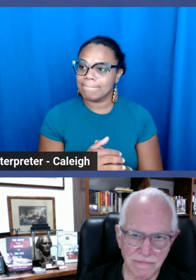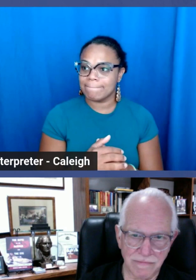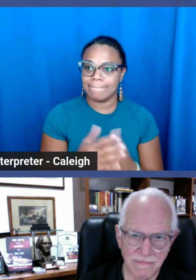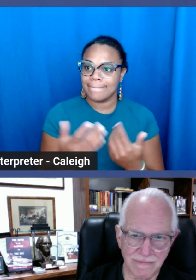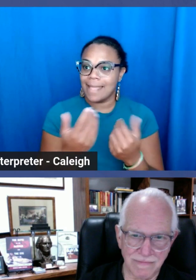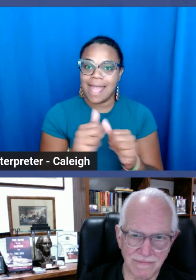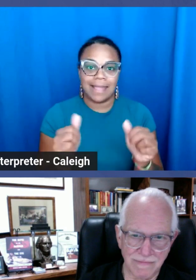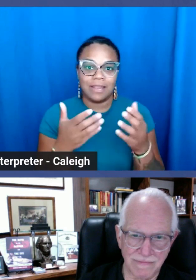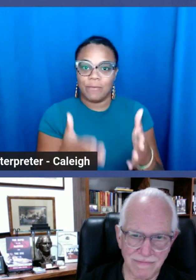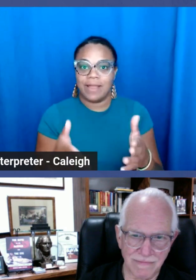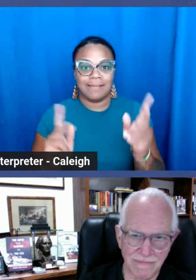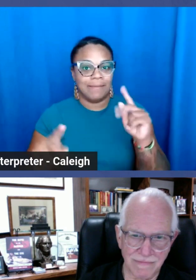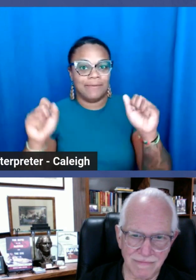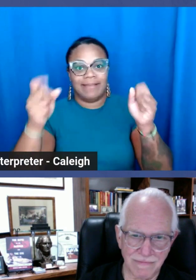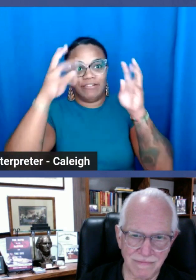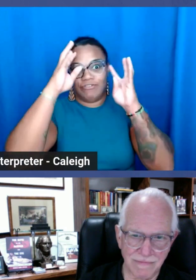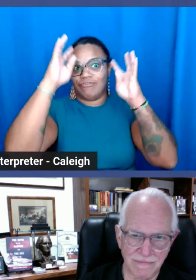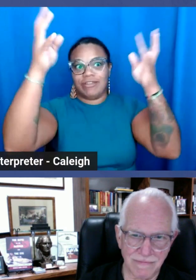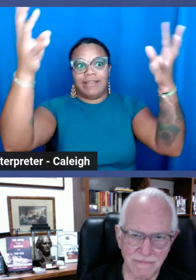can creatively come up with.